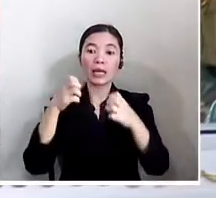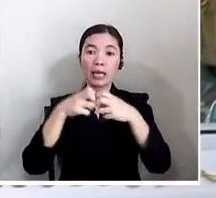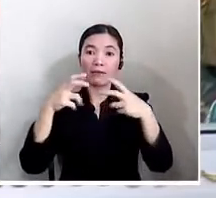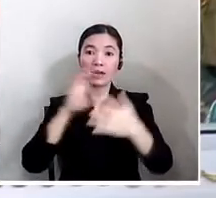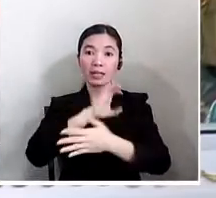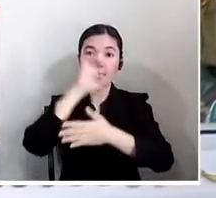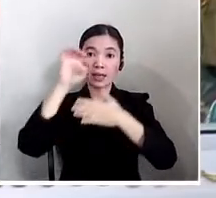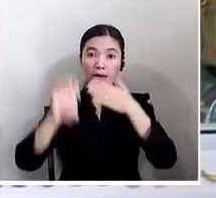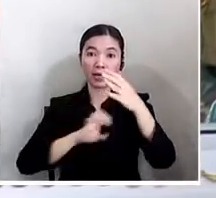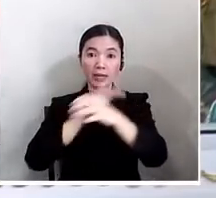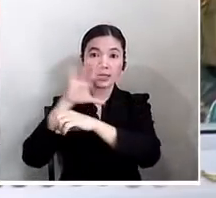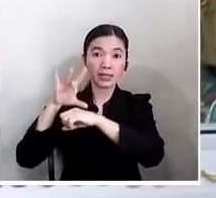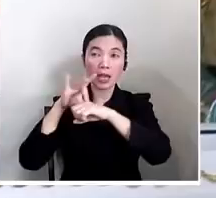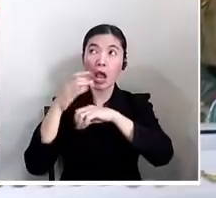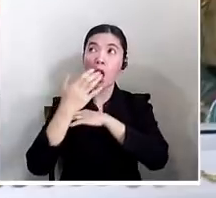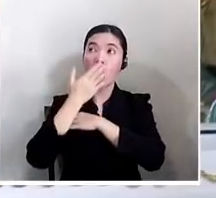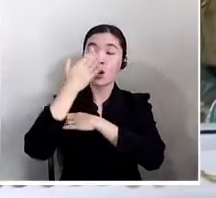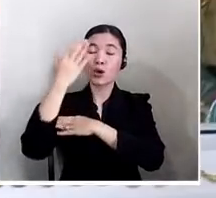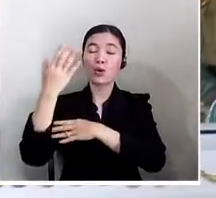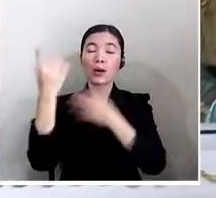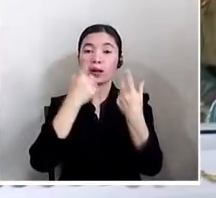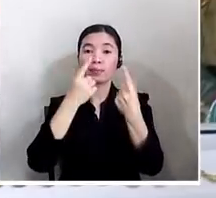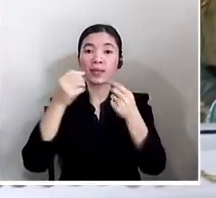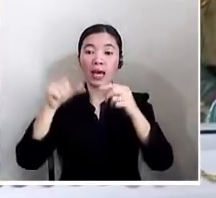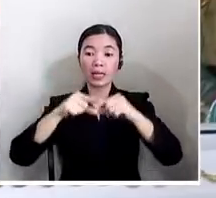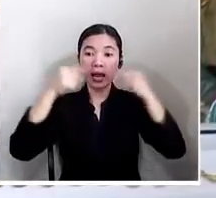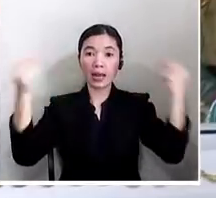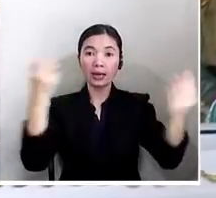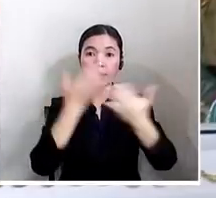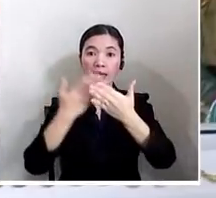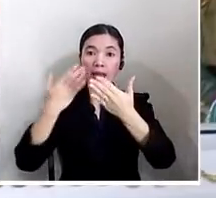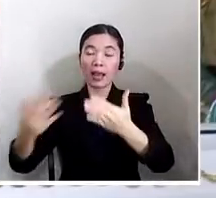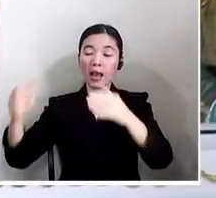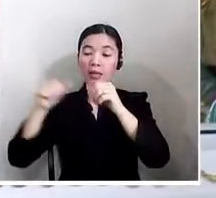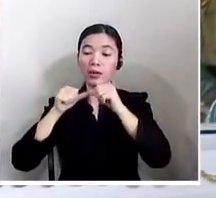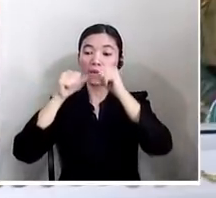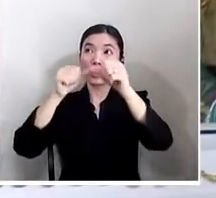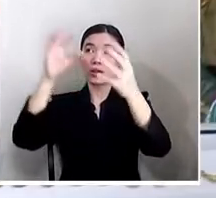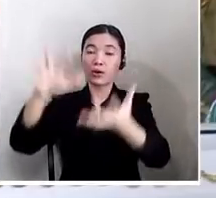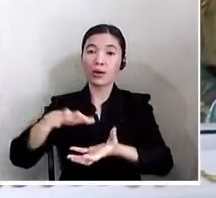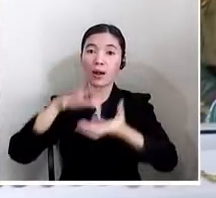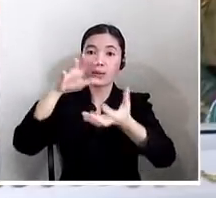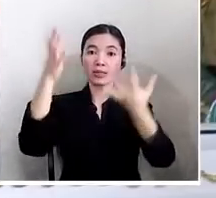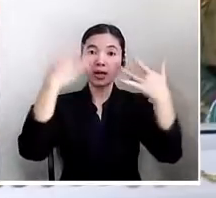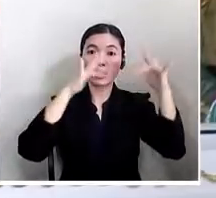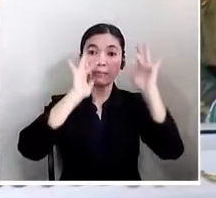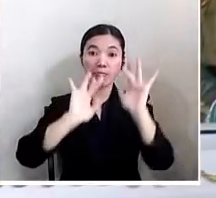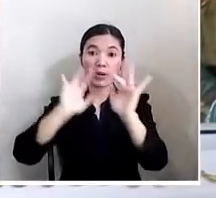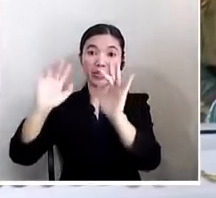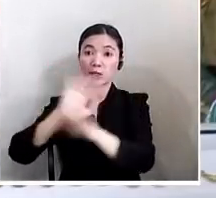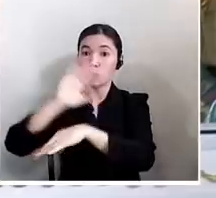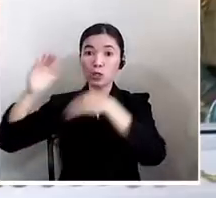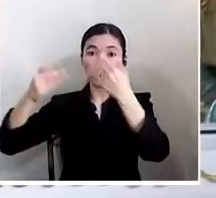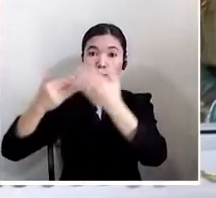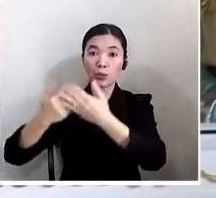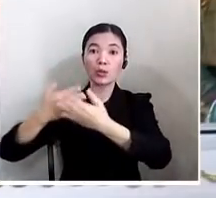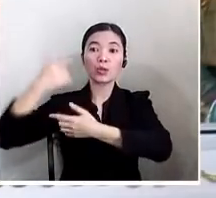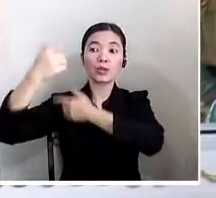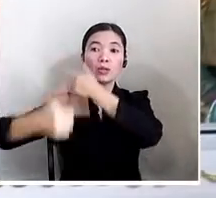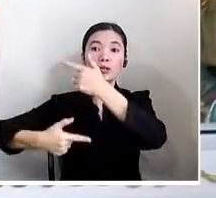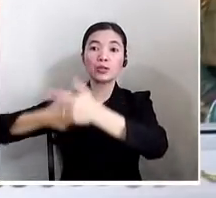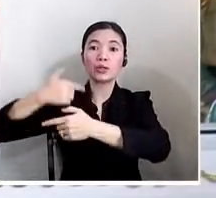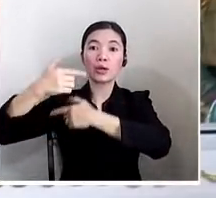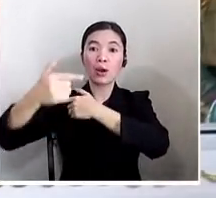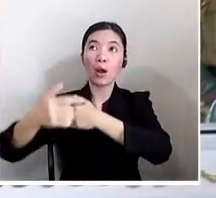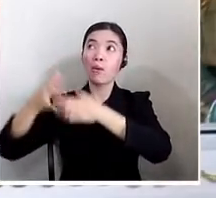you have done great things and extended your abundant mercy from age to age. When you look on the